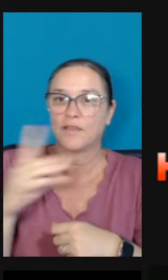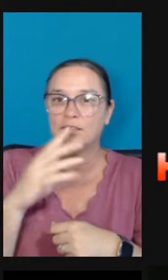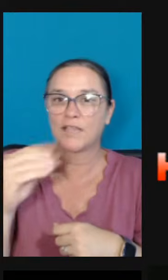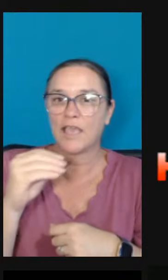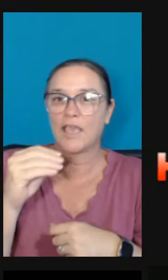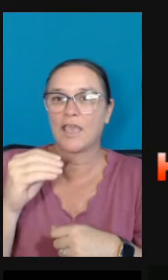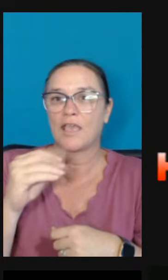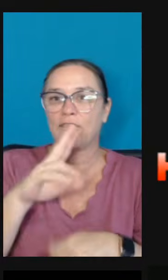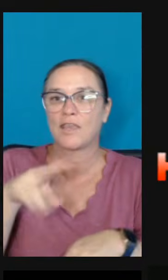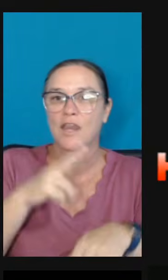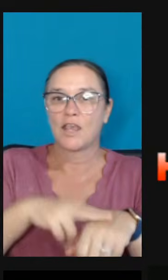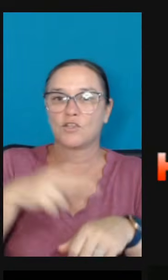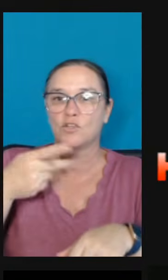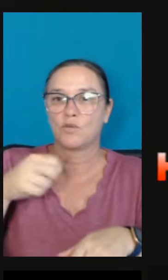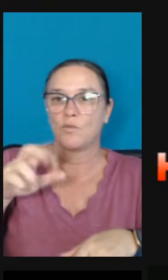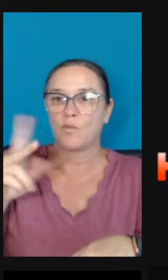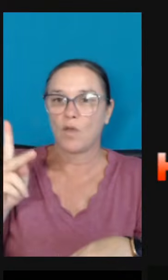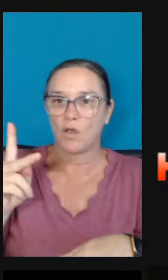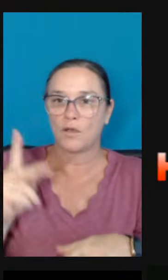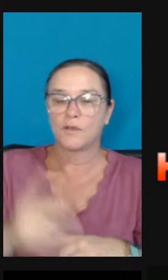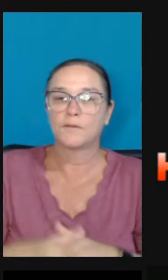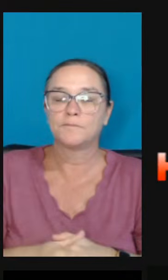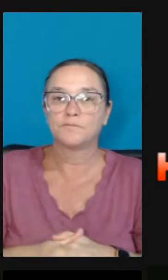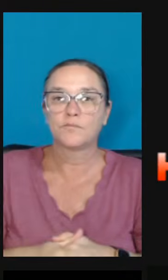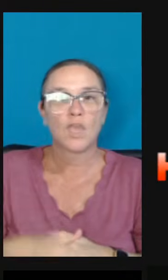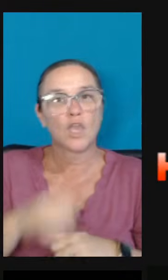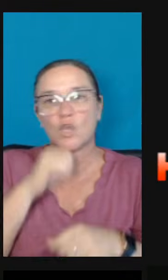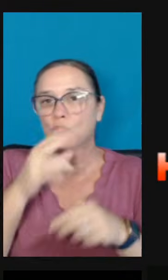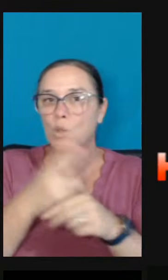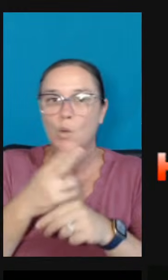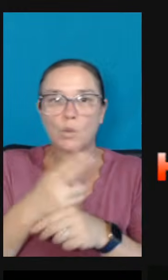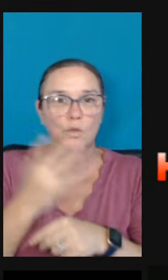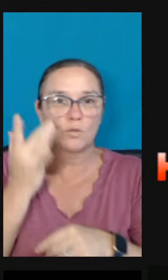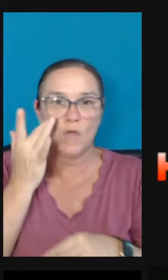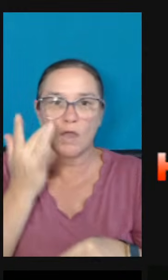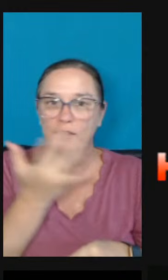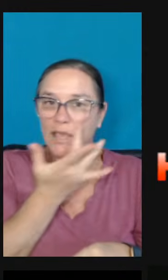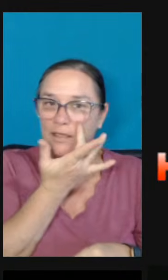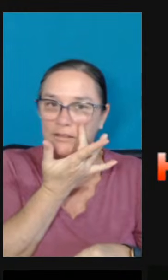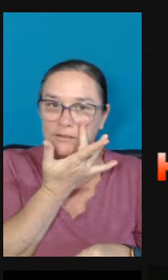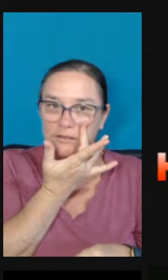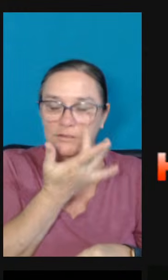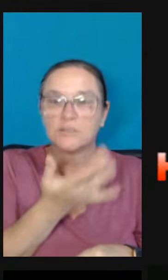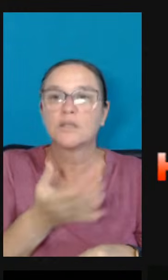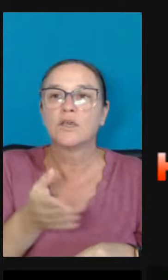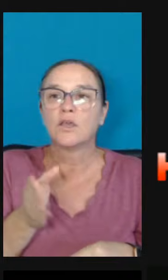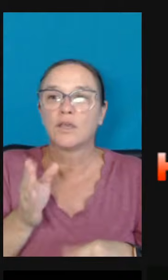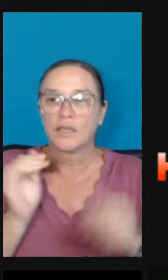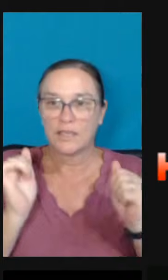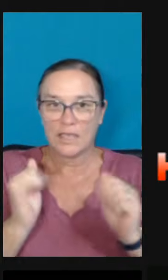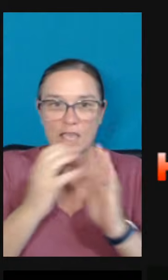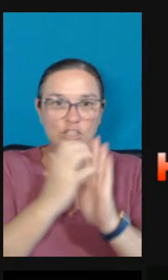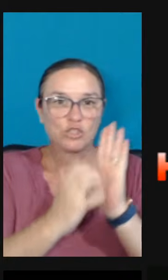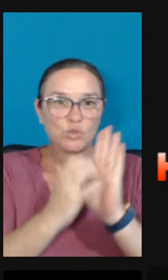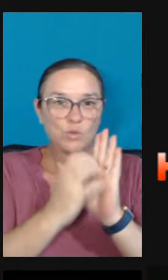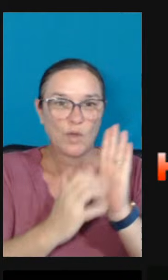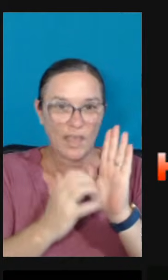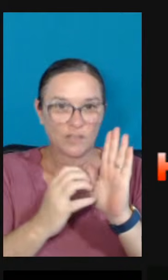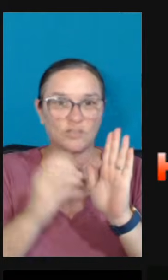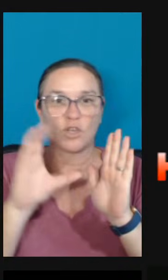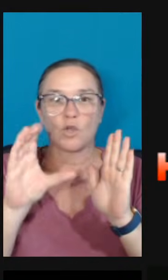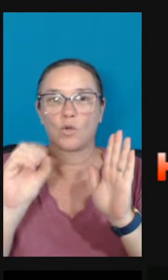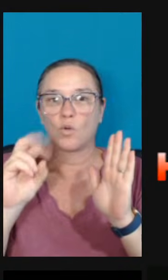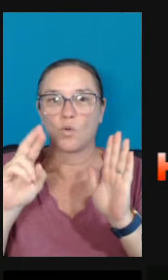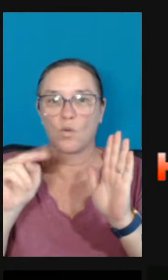Here's one I hadn't seen before, but it makes sense. Do not wear contact lenses, as these will result in corneal abrasion if you get that dust in your eye, between